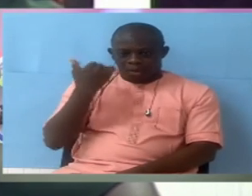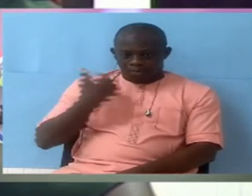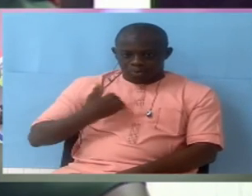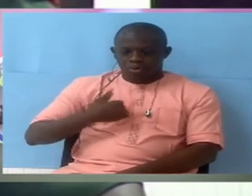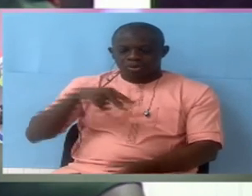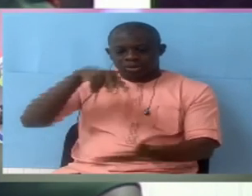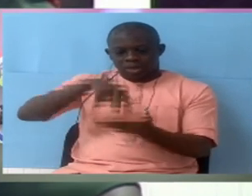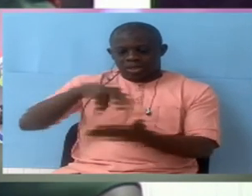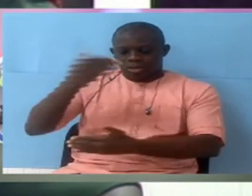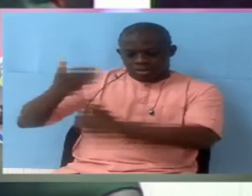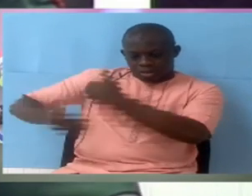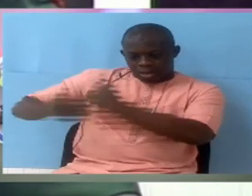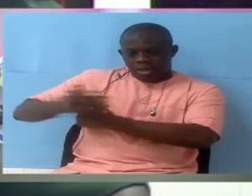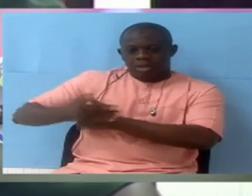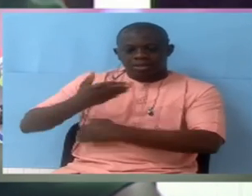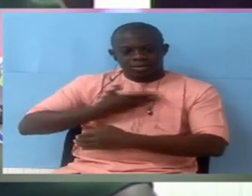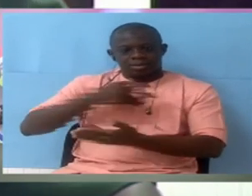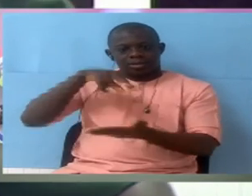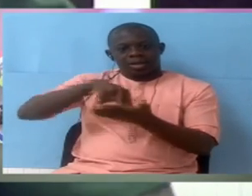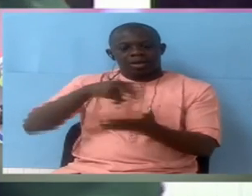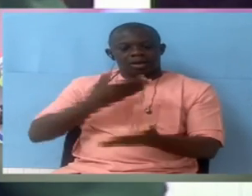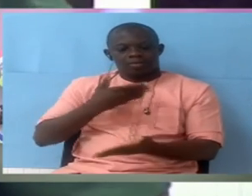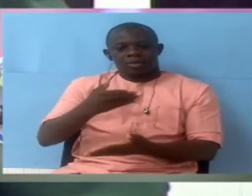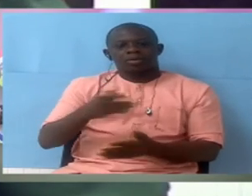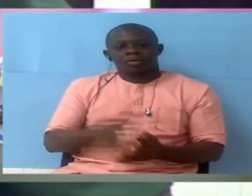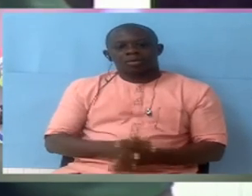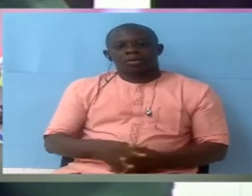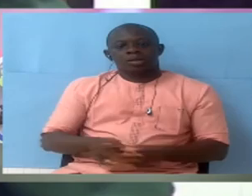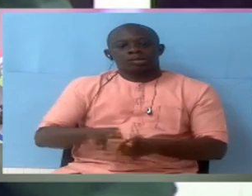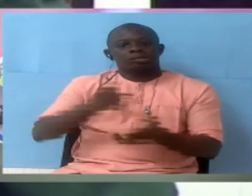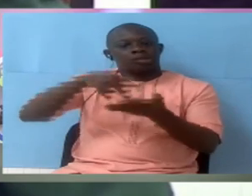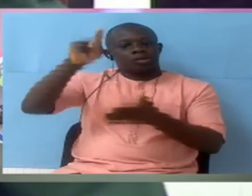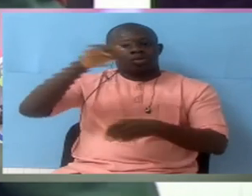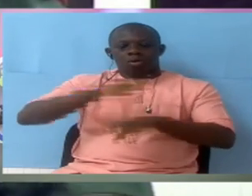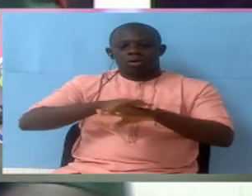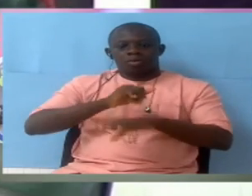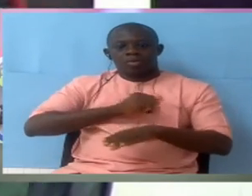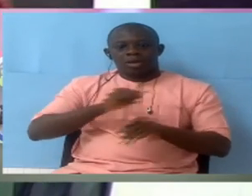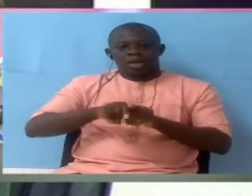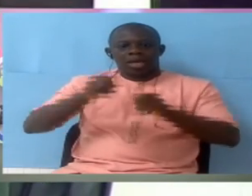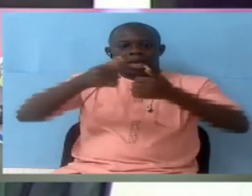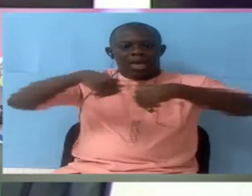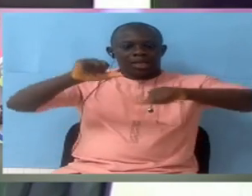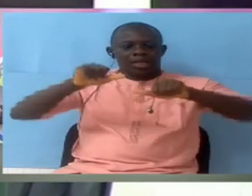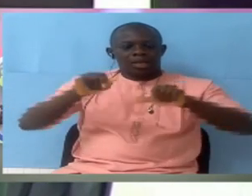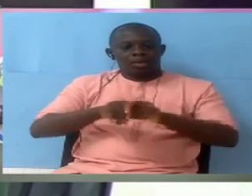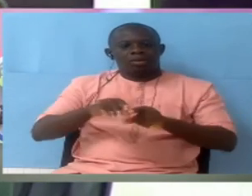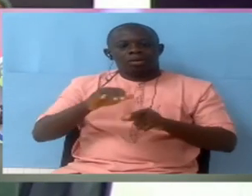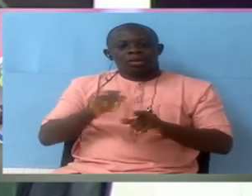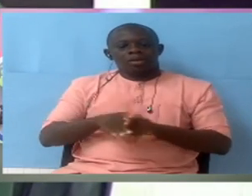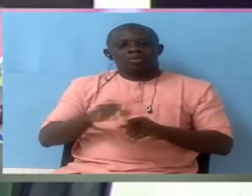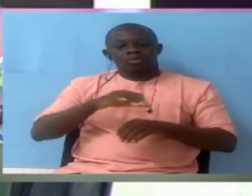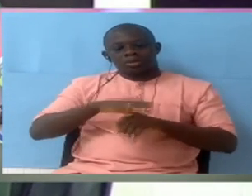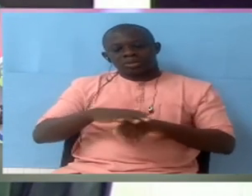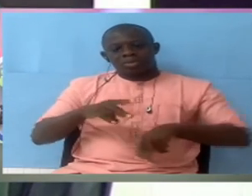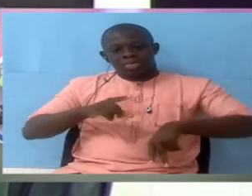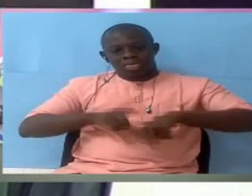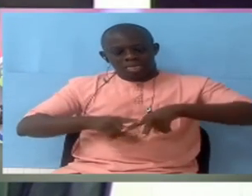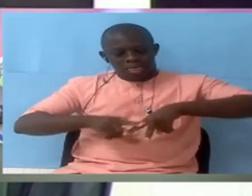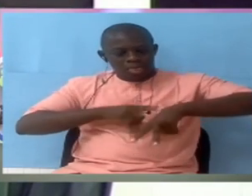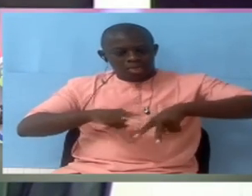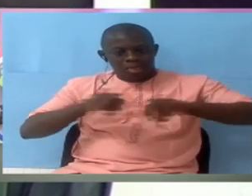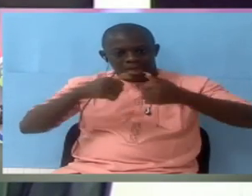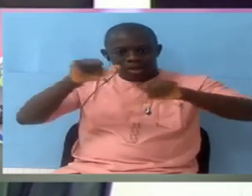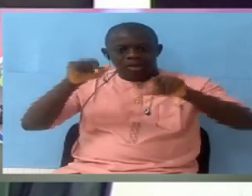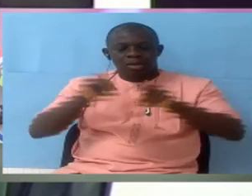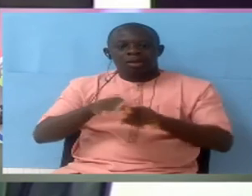side. Amna ñaar ñu taxaw ci suma wet. Kicking me on my hip. Di ma wéxa ci suma poj bi. Even my